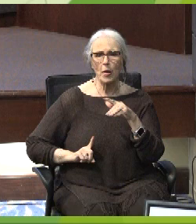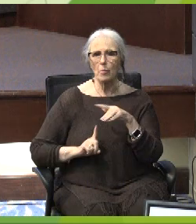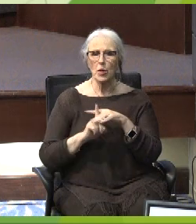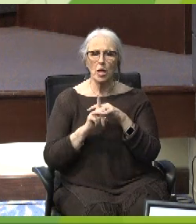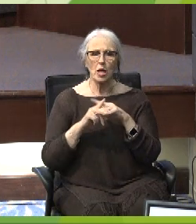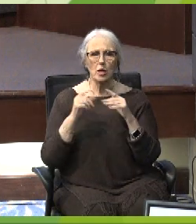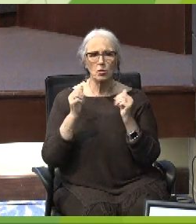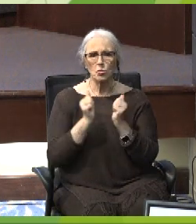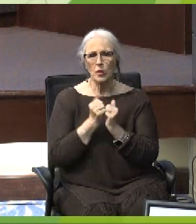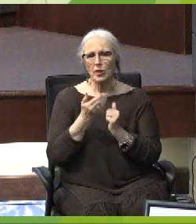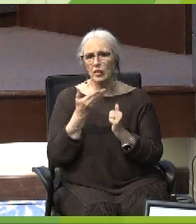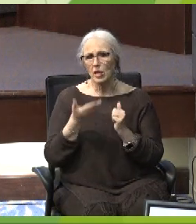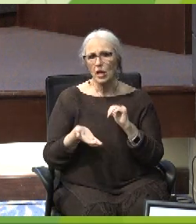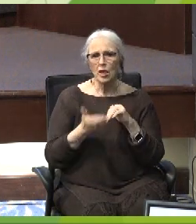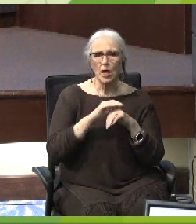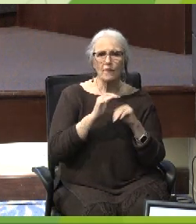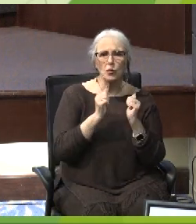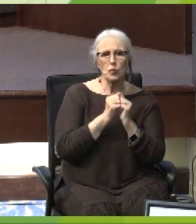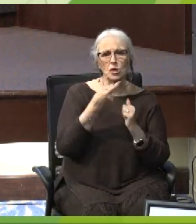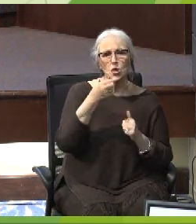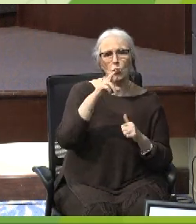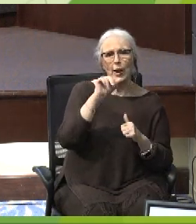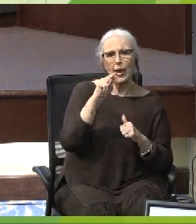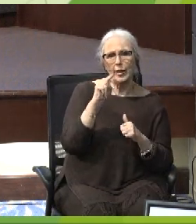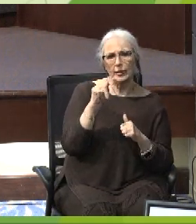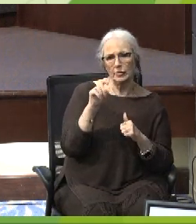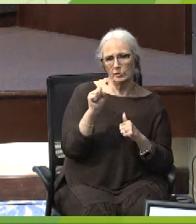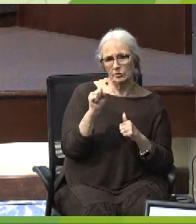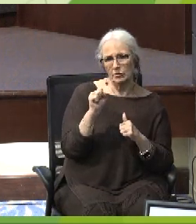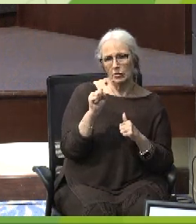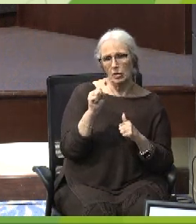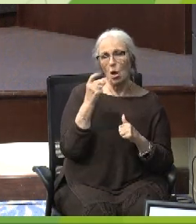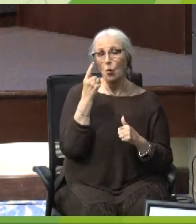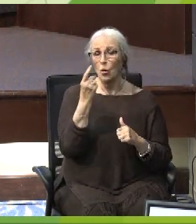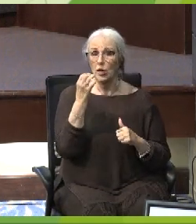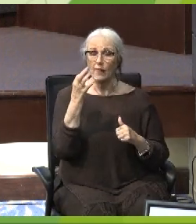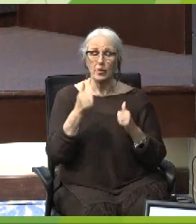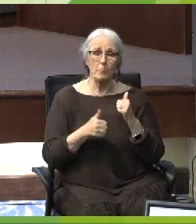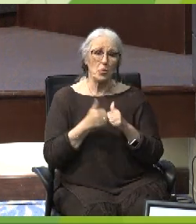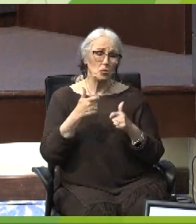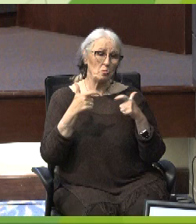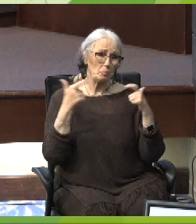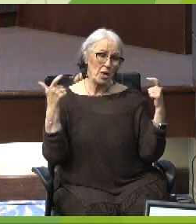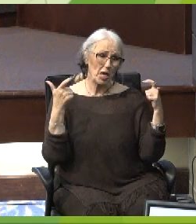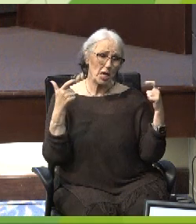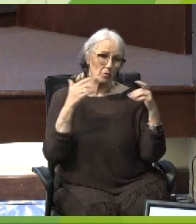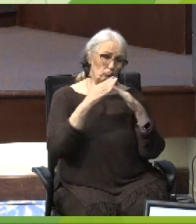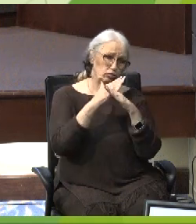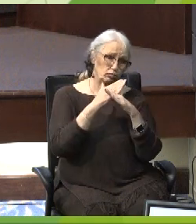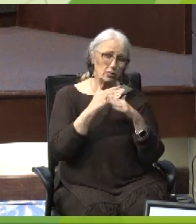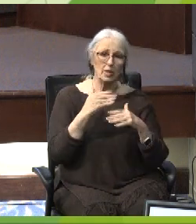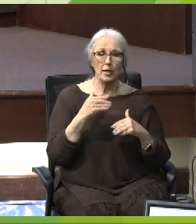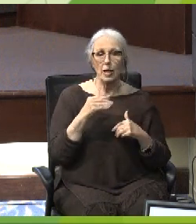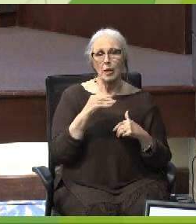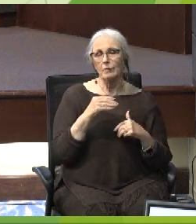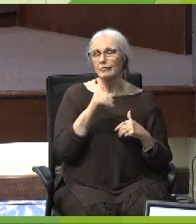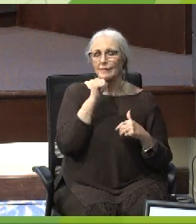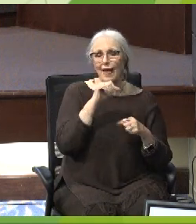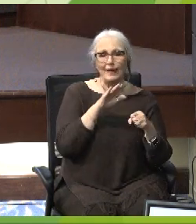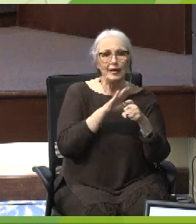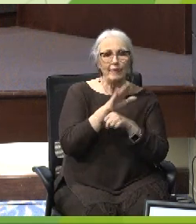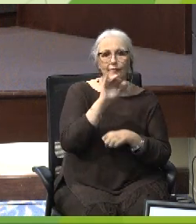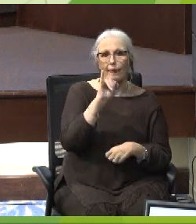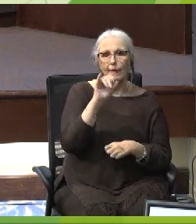in things that get covered by grants. One of the biggest barriers that we have are a lack of birth certificates and